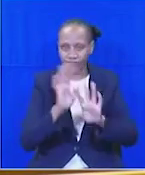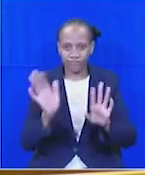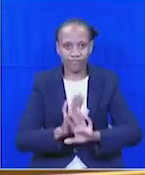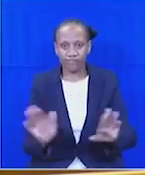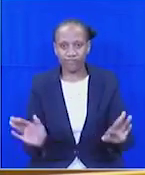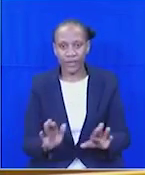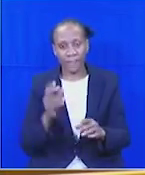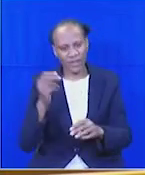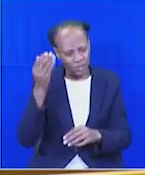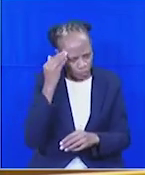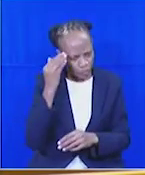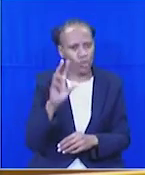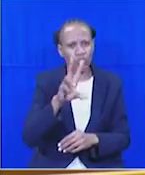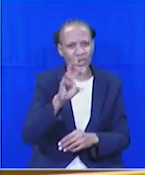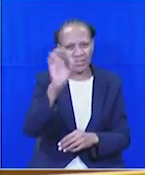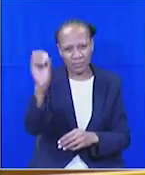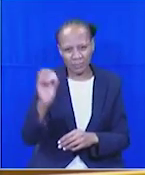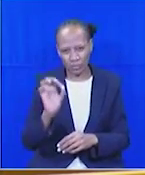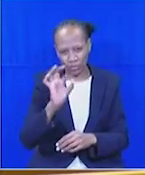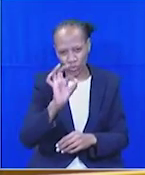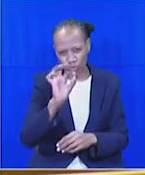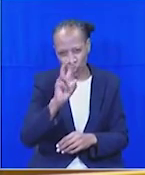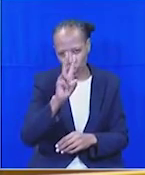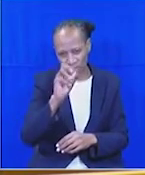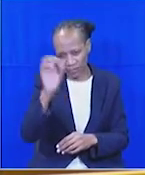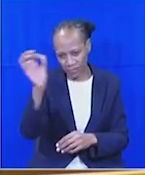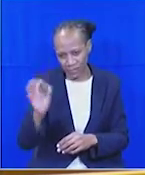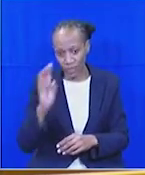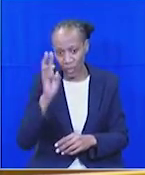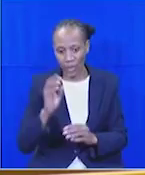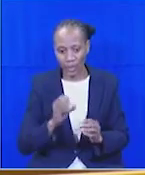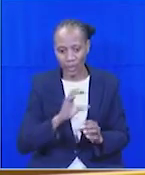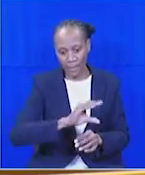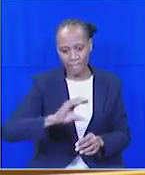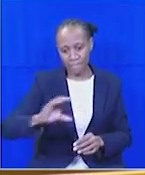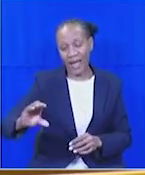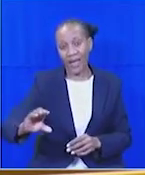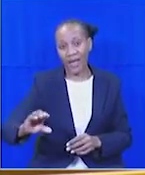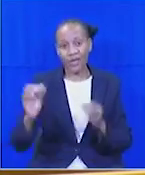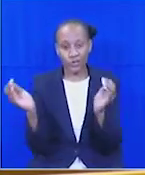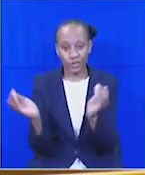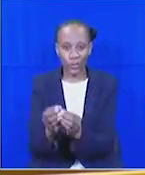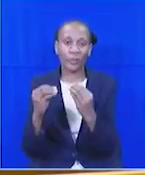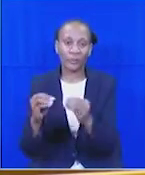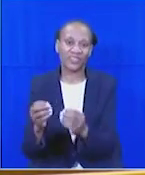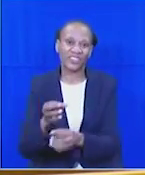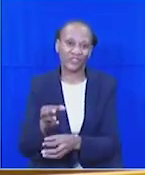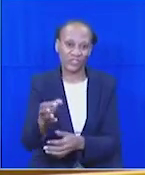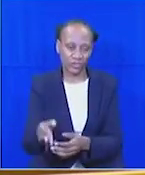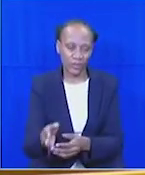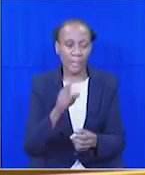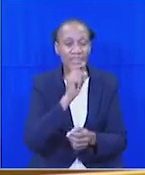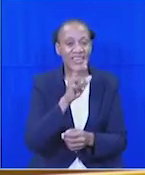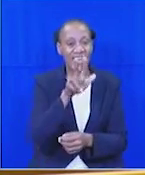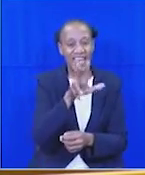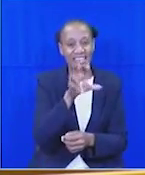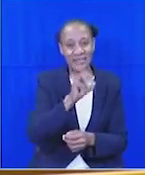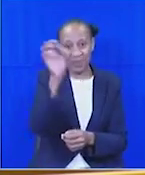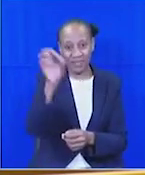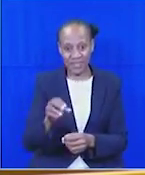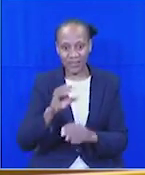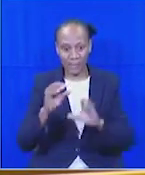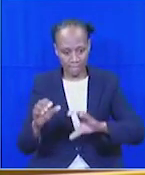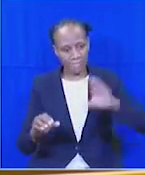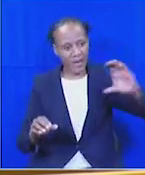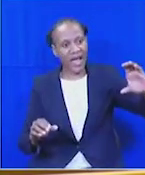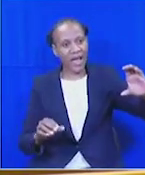than 20% will be allocated to small-scale fishers. This means, Minister, that 80% will be allocated to big business, where your